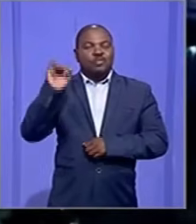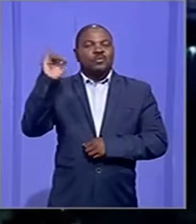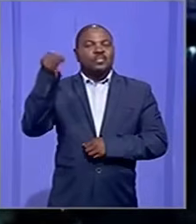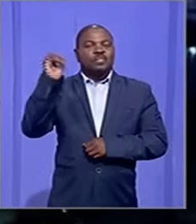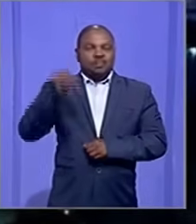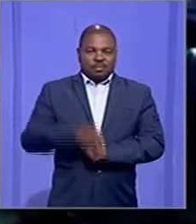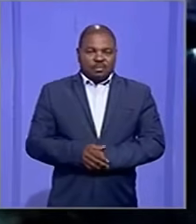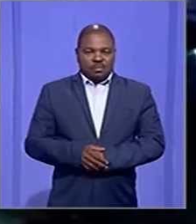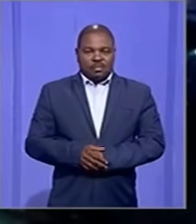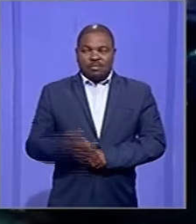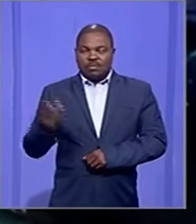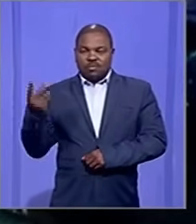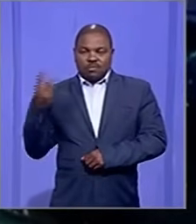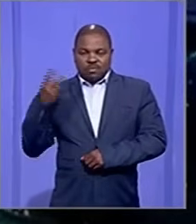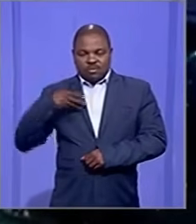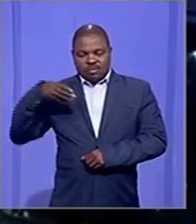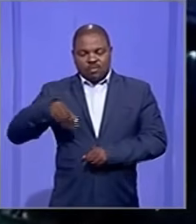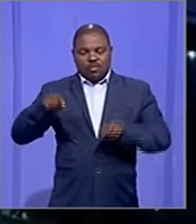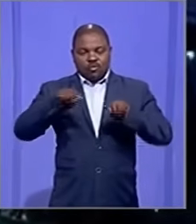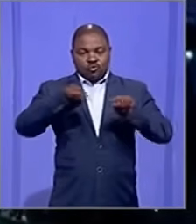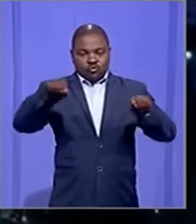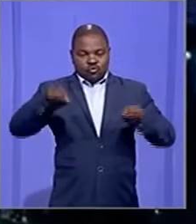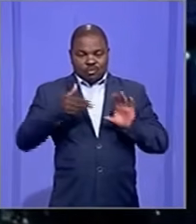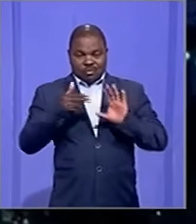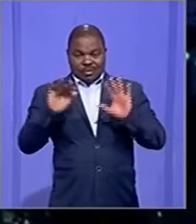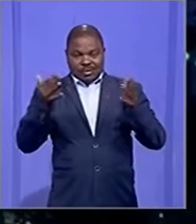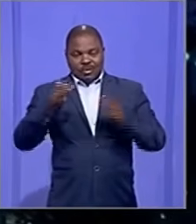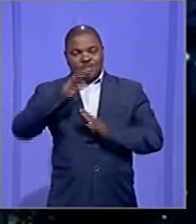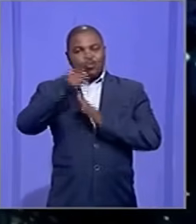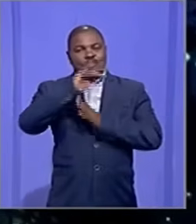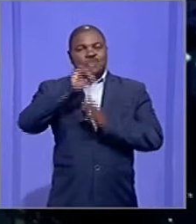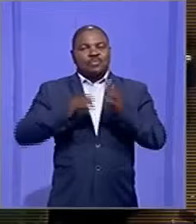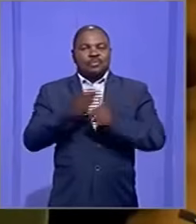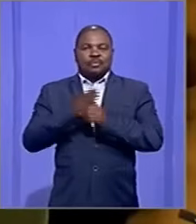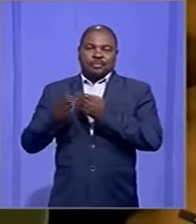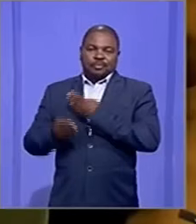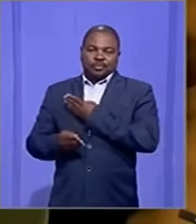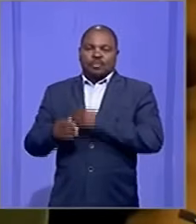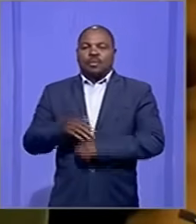Park, Johannesburg. Gomme rena re fano Studio 10 pele ke dihlogo.